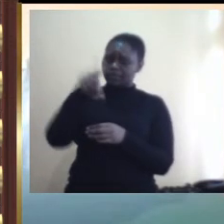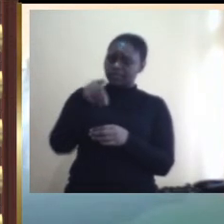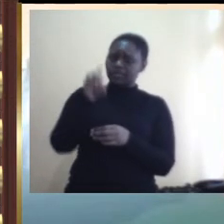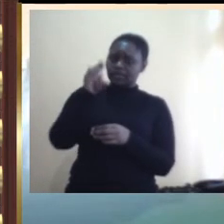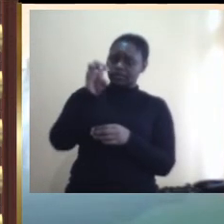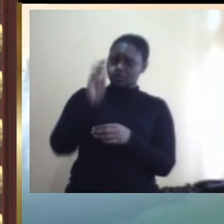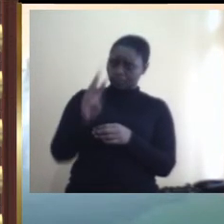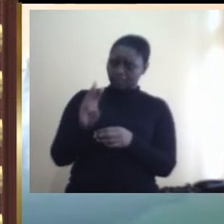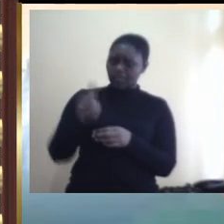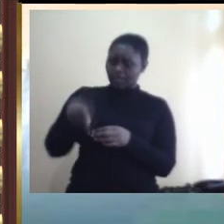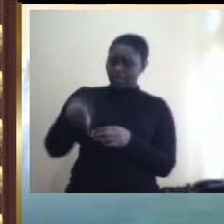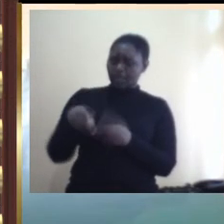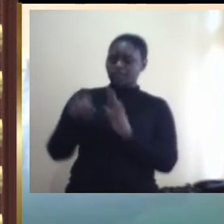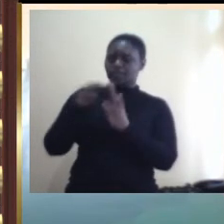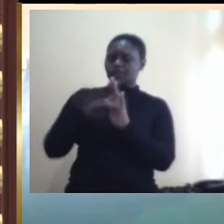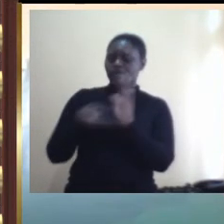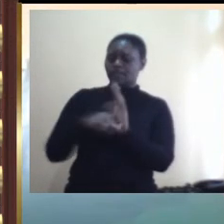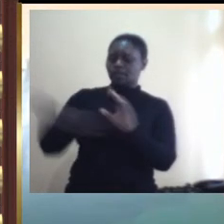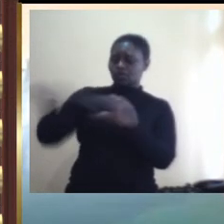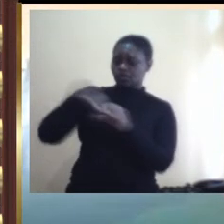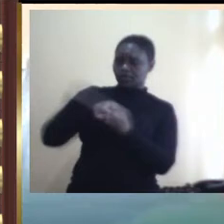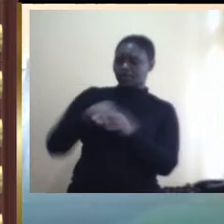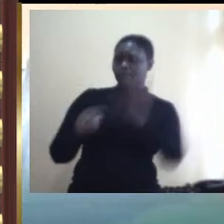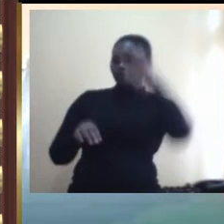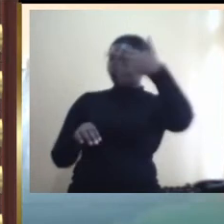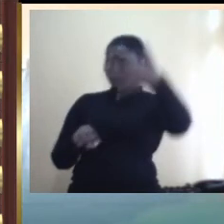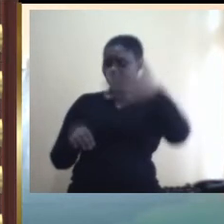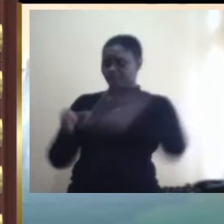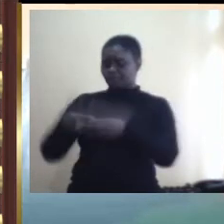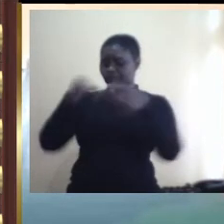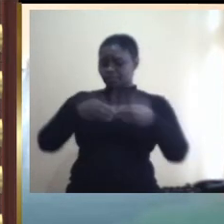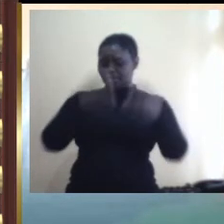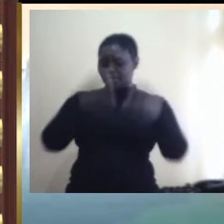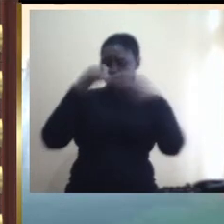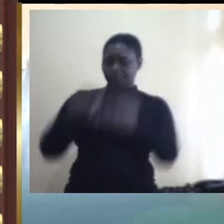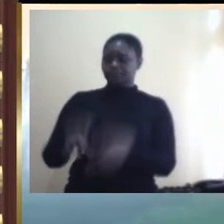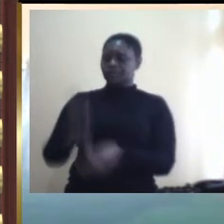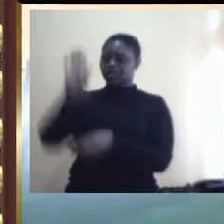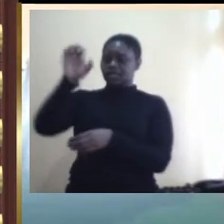to include the following 5 pillars, mainly the